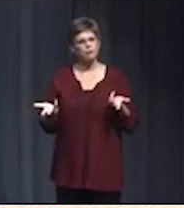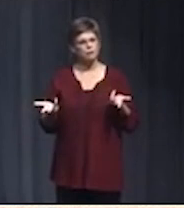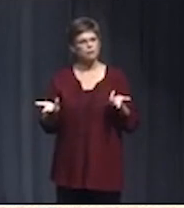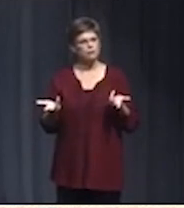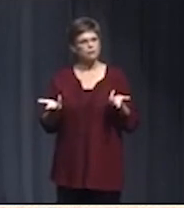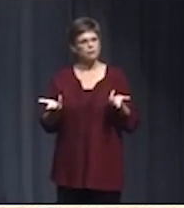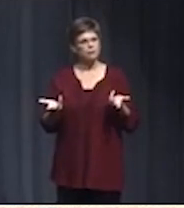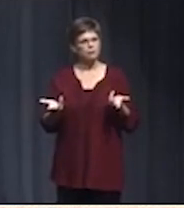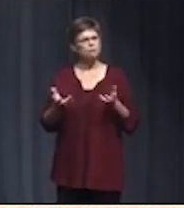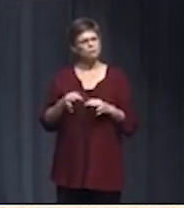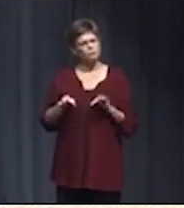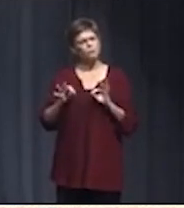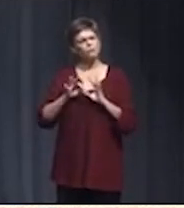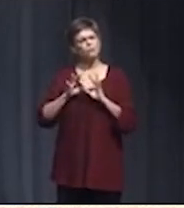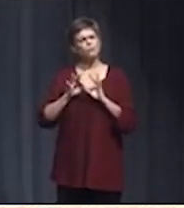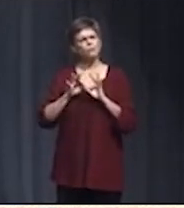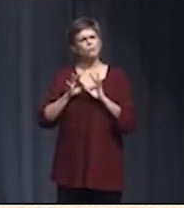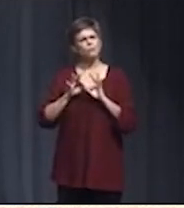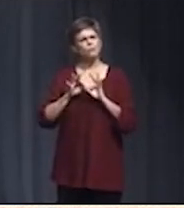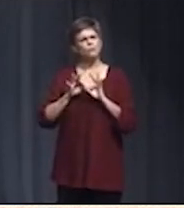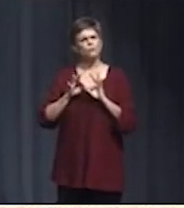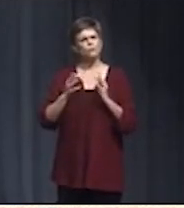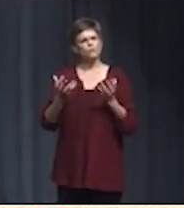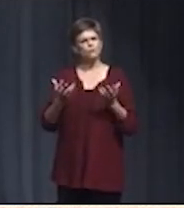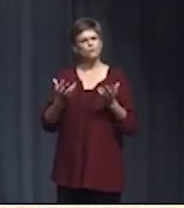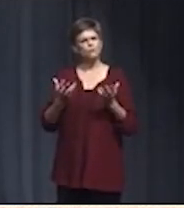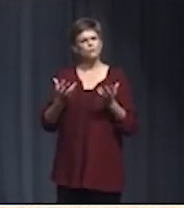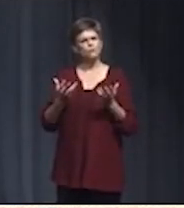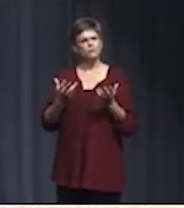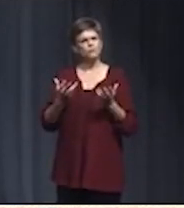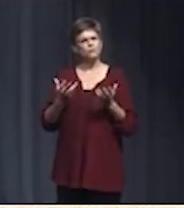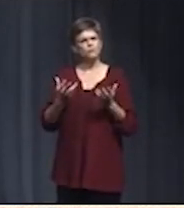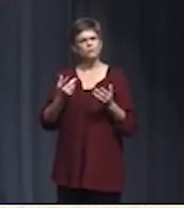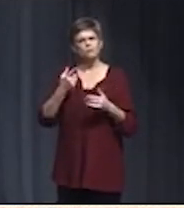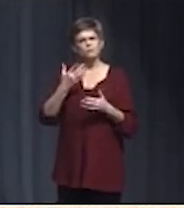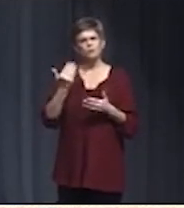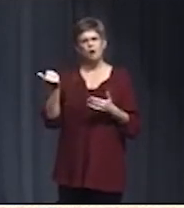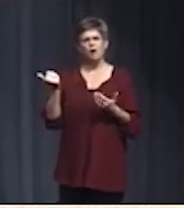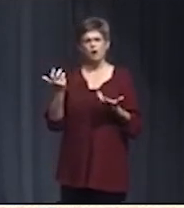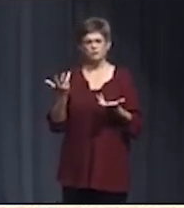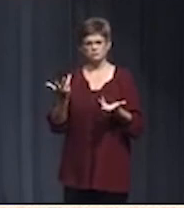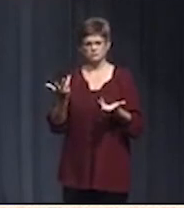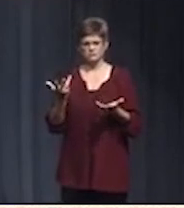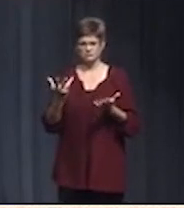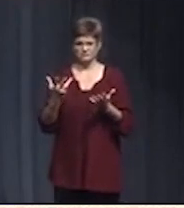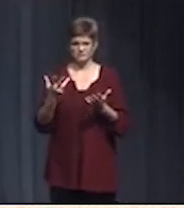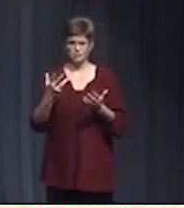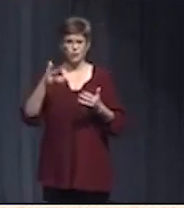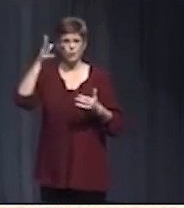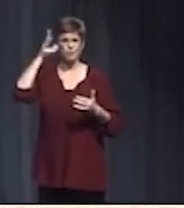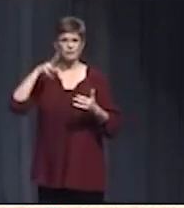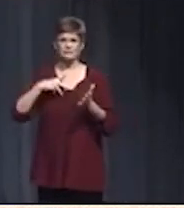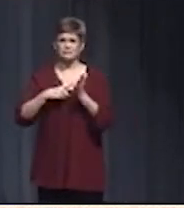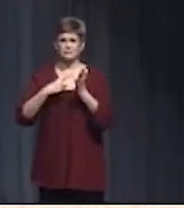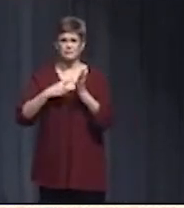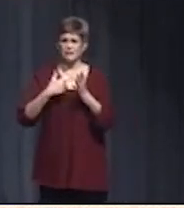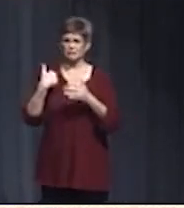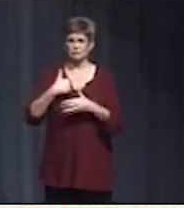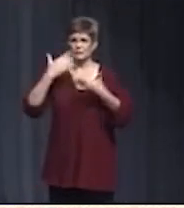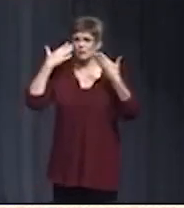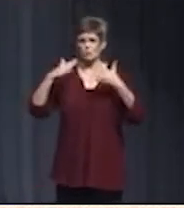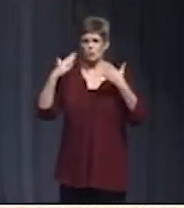And that is really important, because that's also an area that we aren't comfortable in because we don't know.